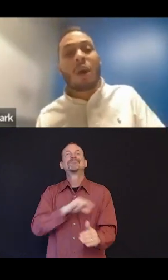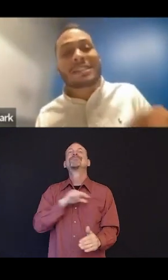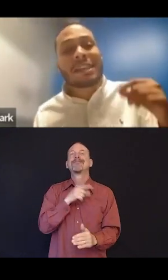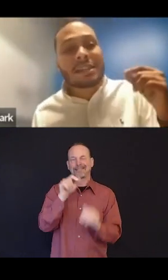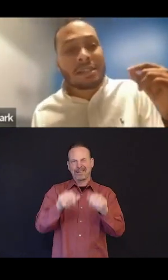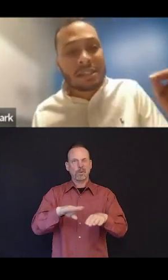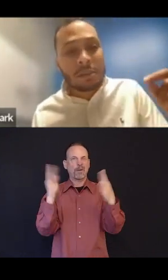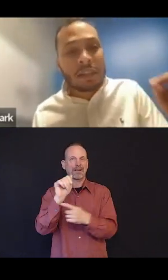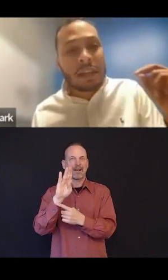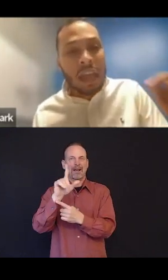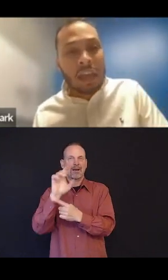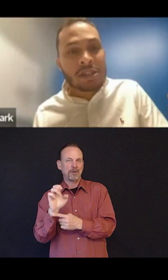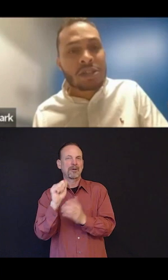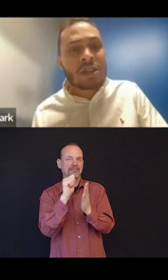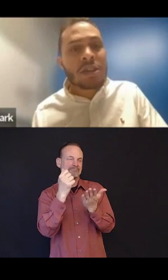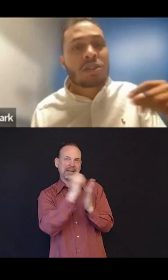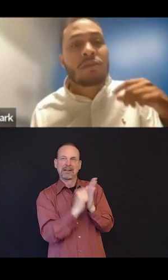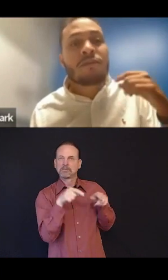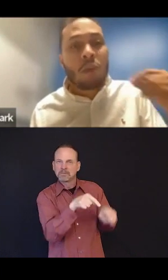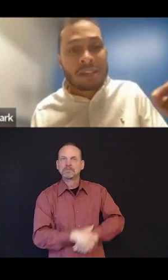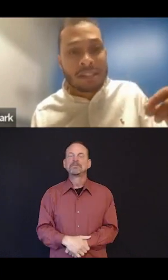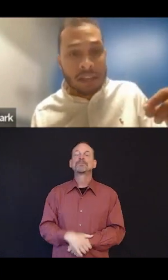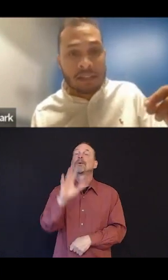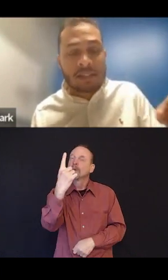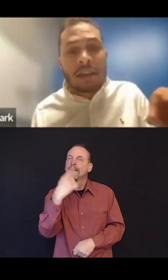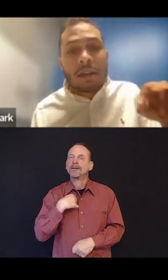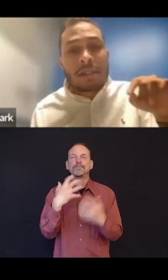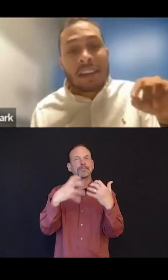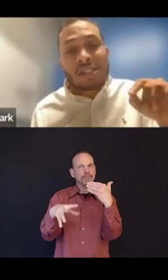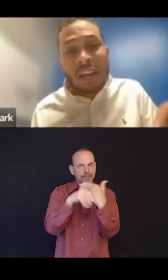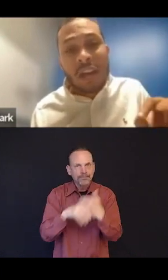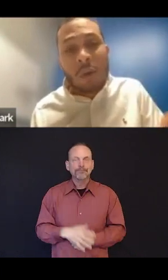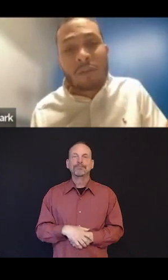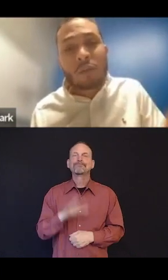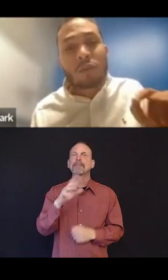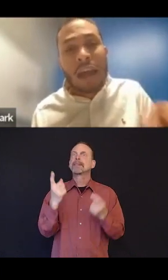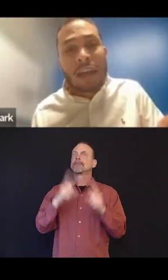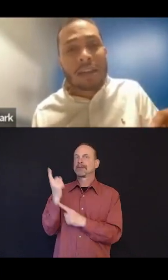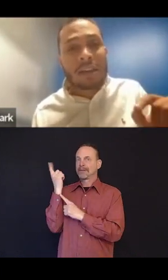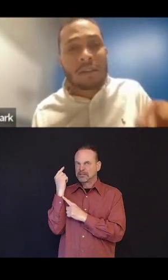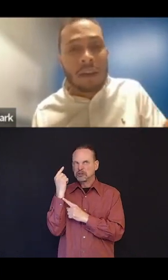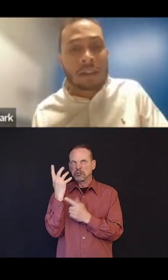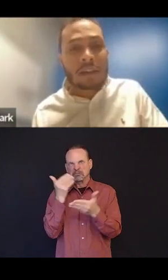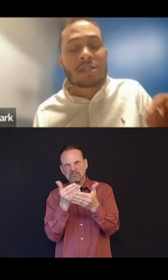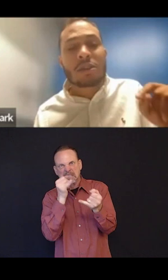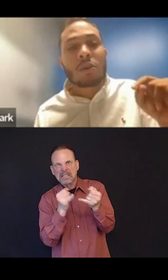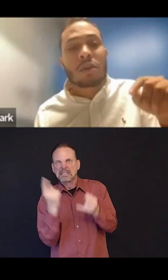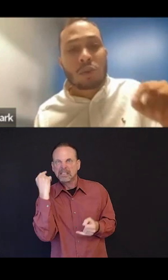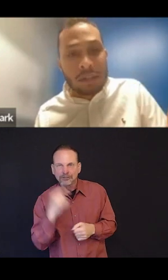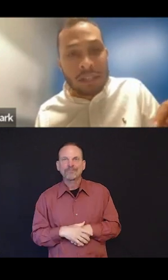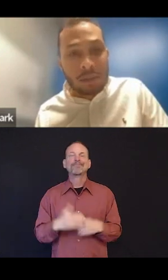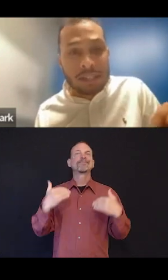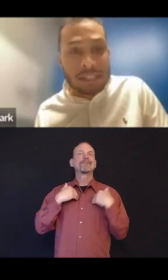the onset disability age to 46. That change, however, will not take effect